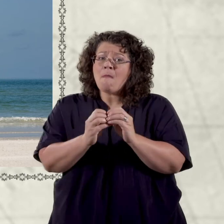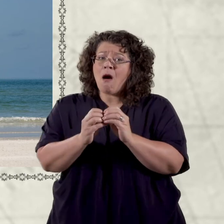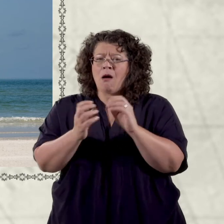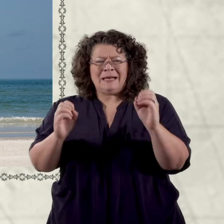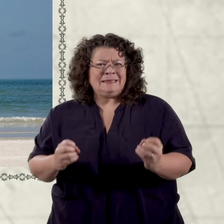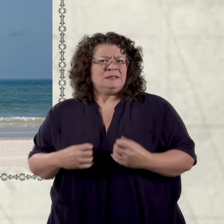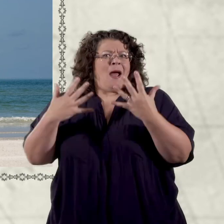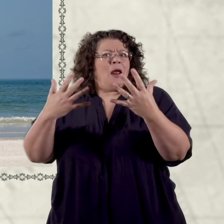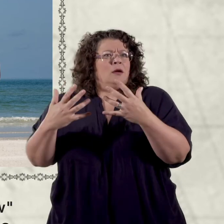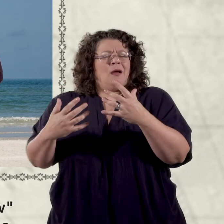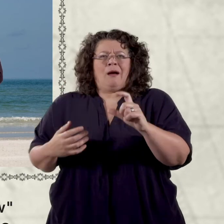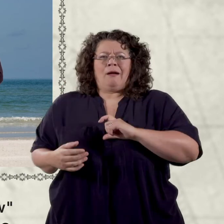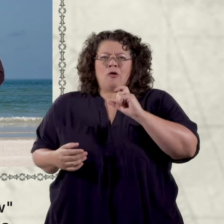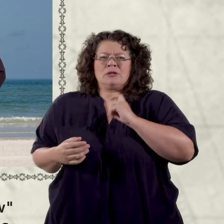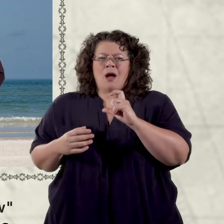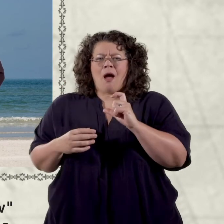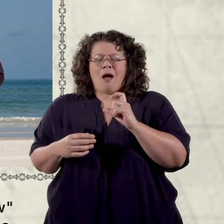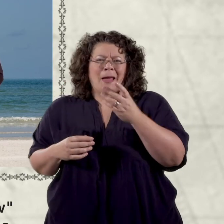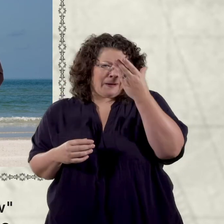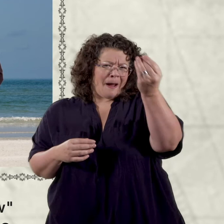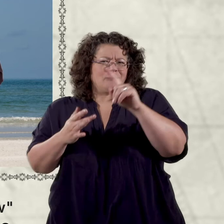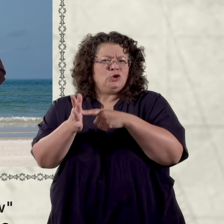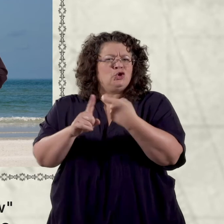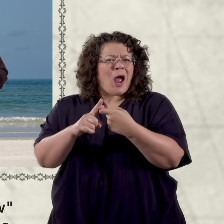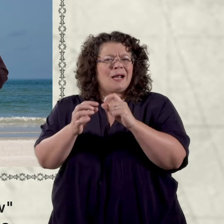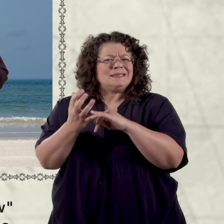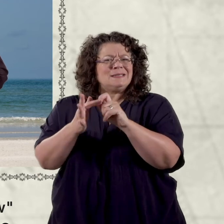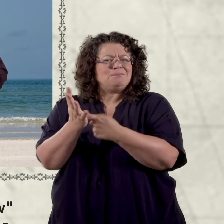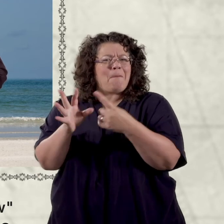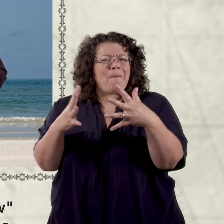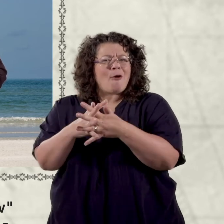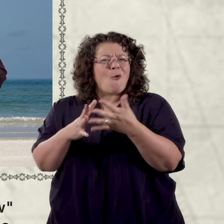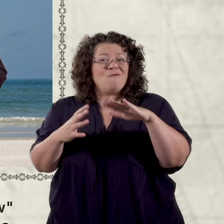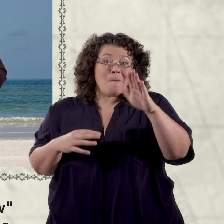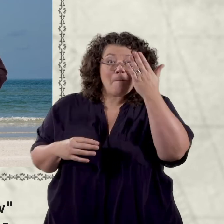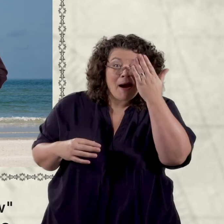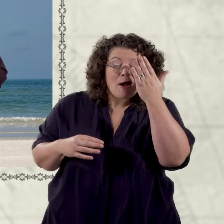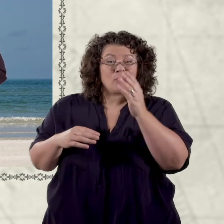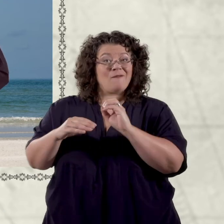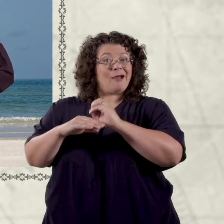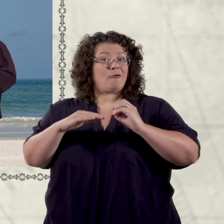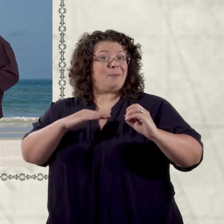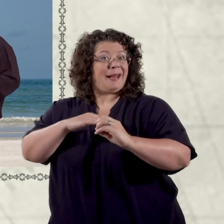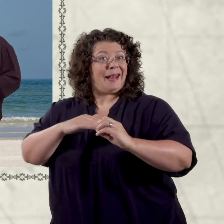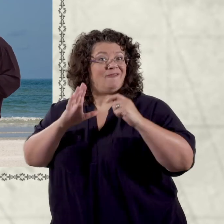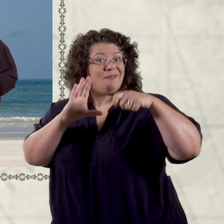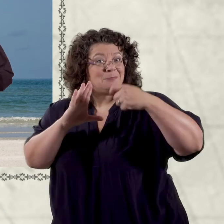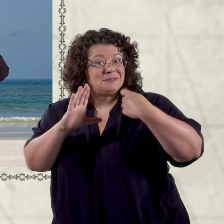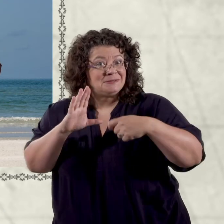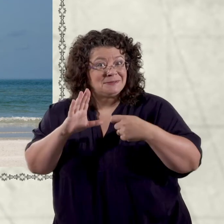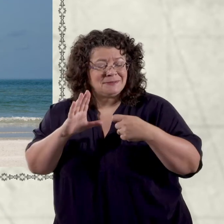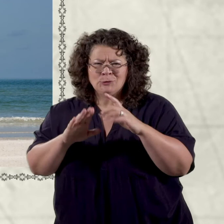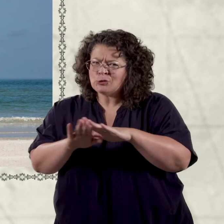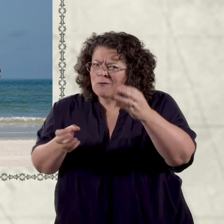Bart was the inspiration for the character Captain Jack Sparrow from the Pirates of the Caribbean movies. So, please,